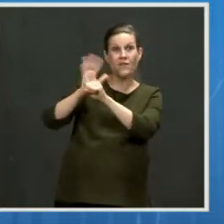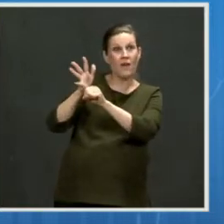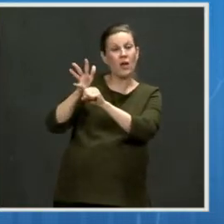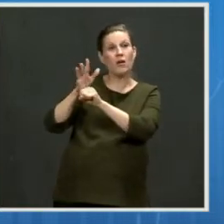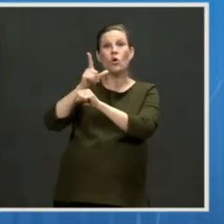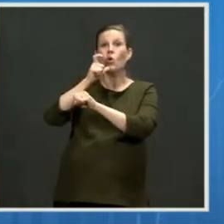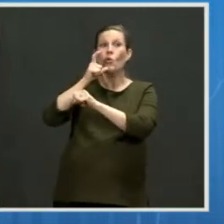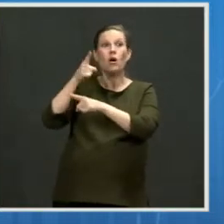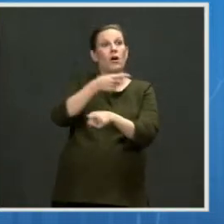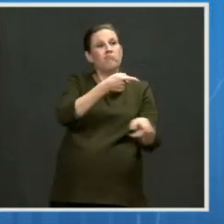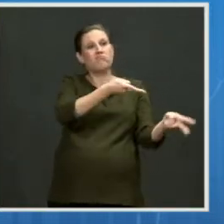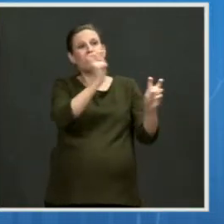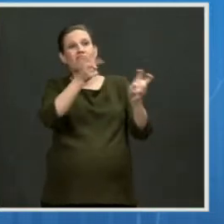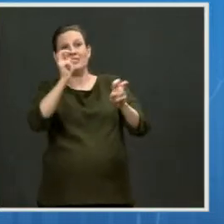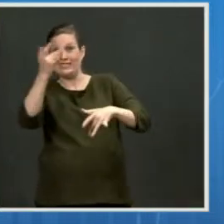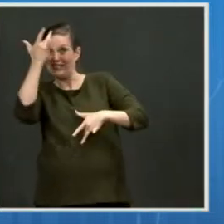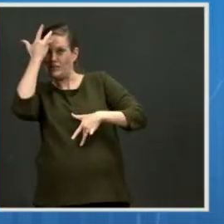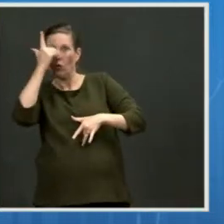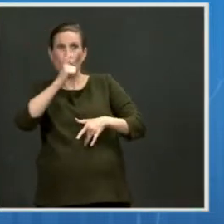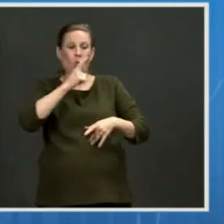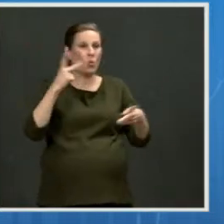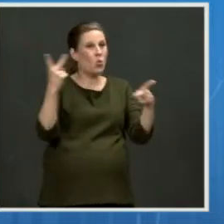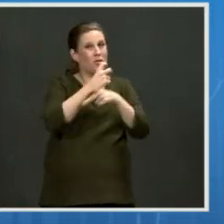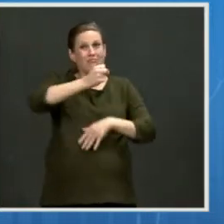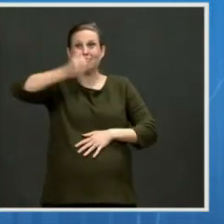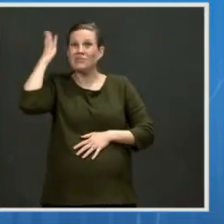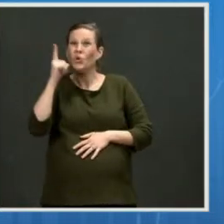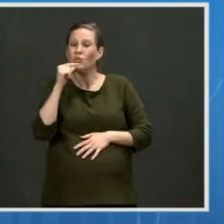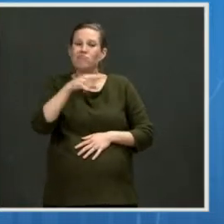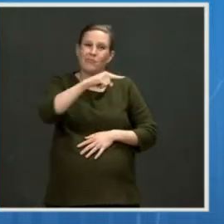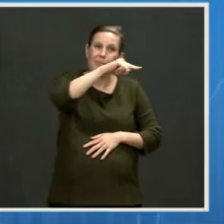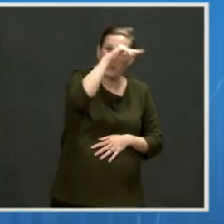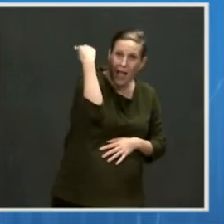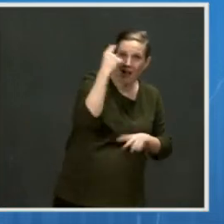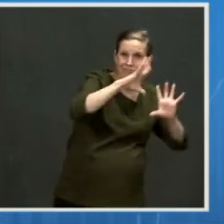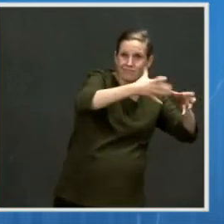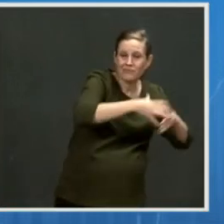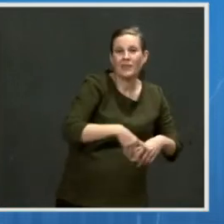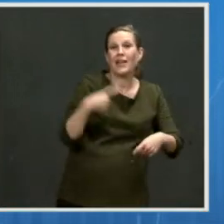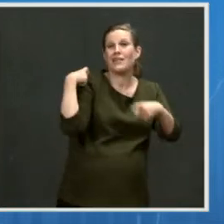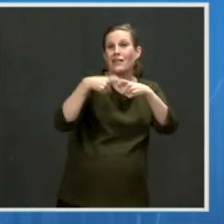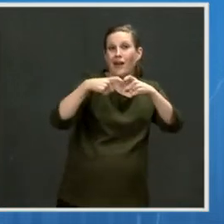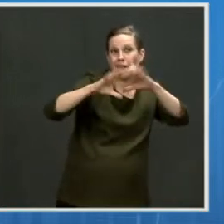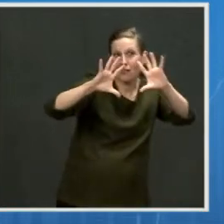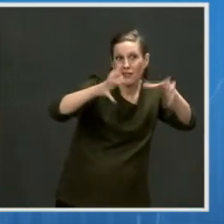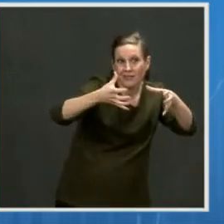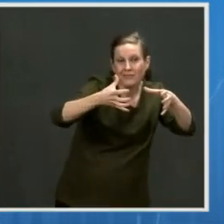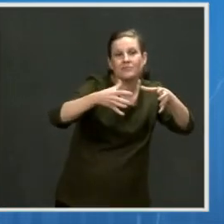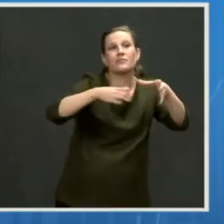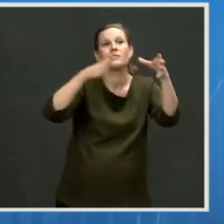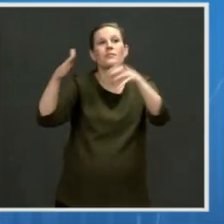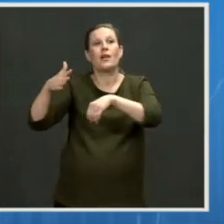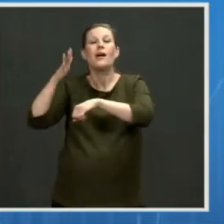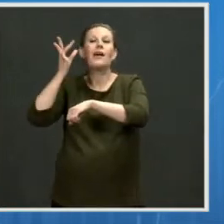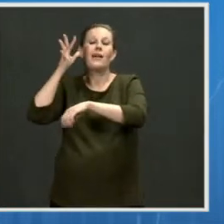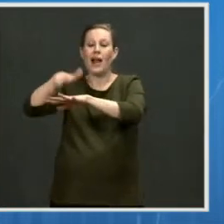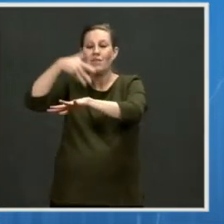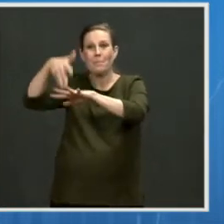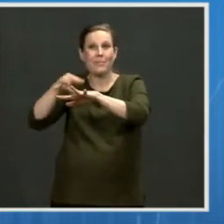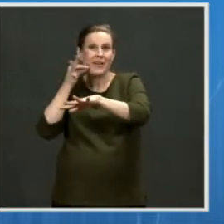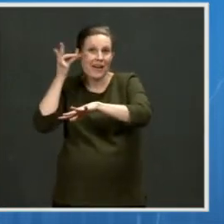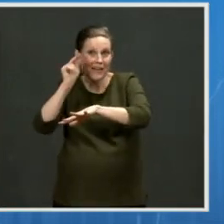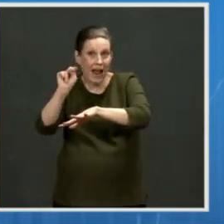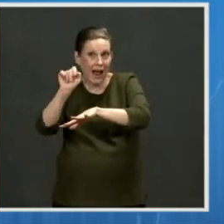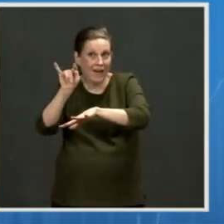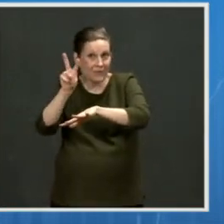States, particularly Blacks, Hispanic and Latino, and Native American communities. In mid-February, CDC released